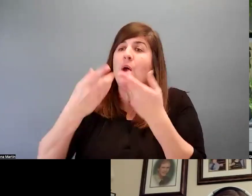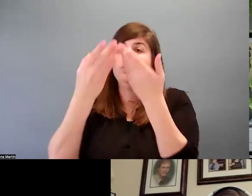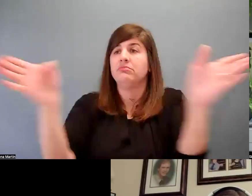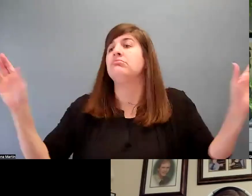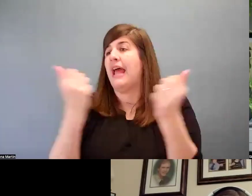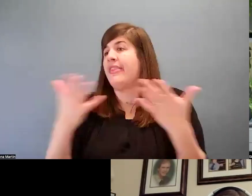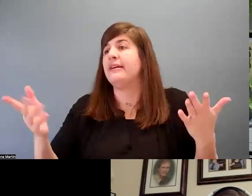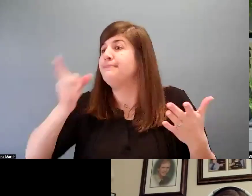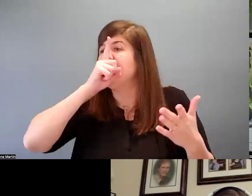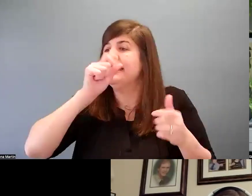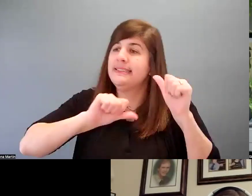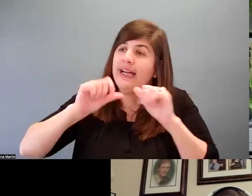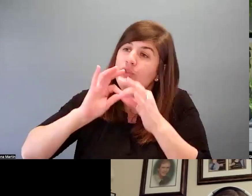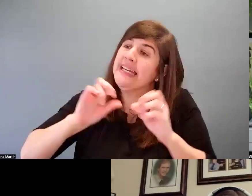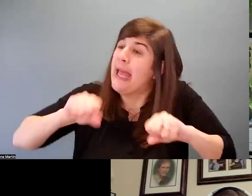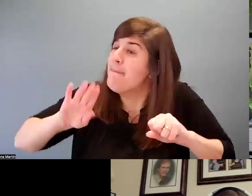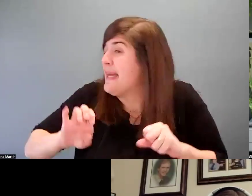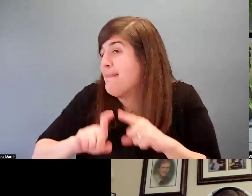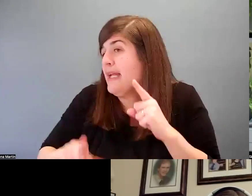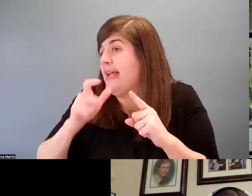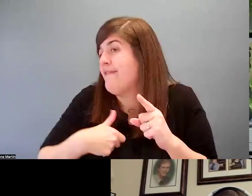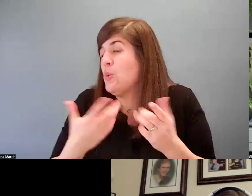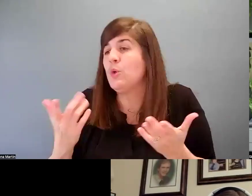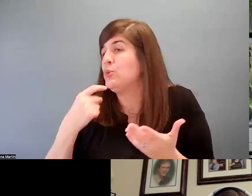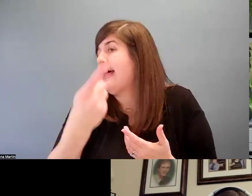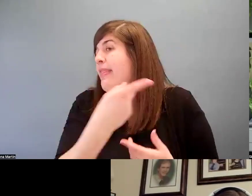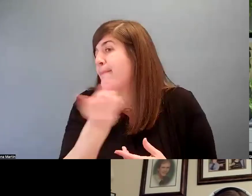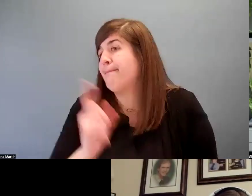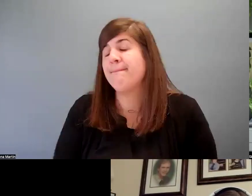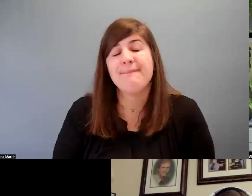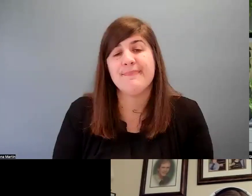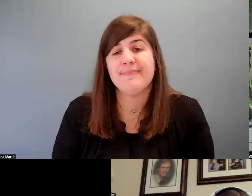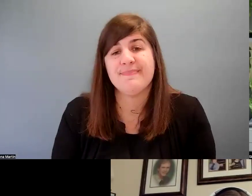science related. Can if you want. What do you tell them?